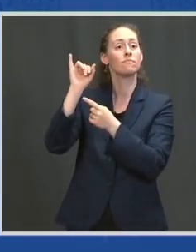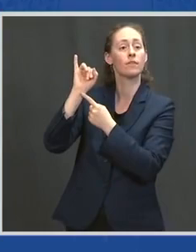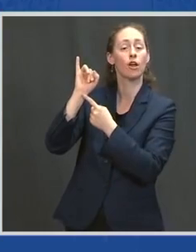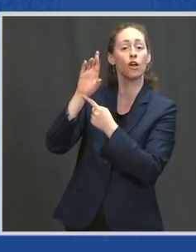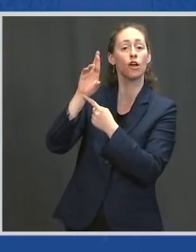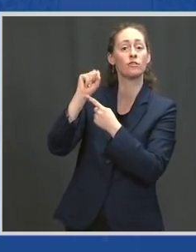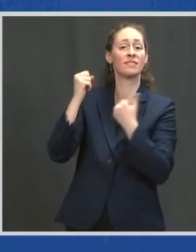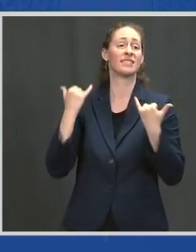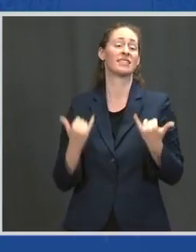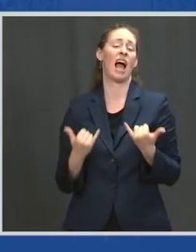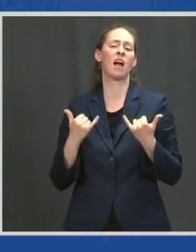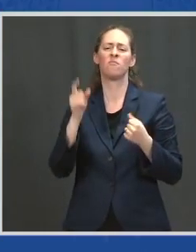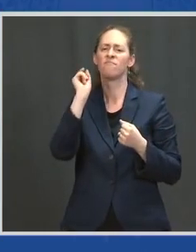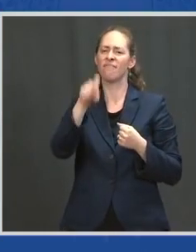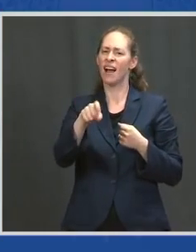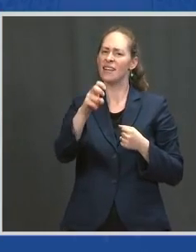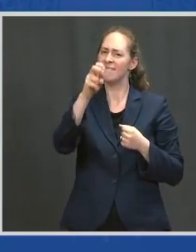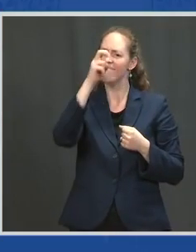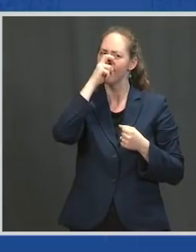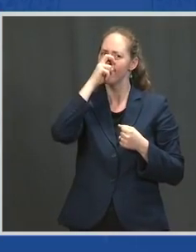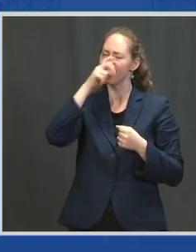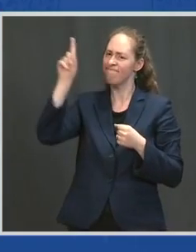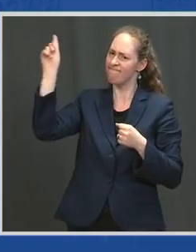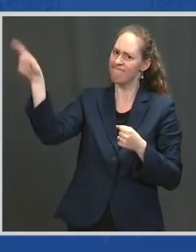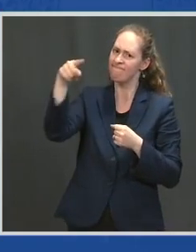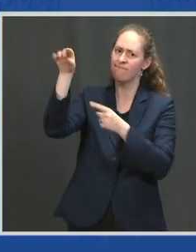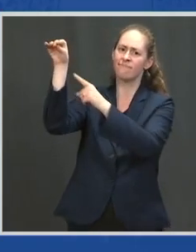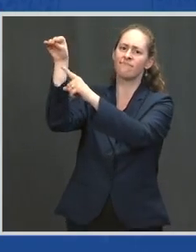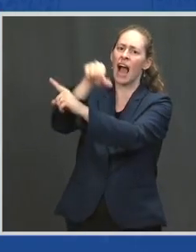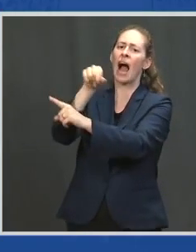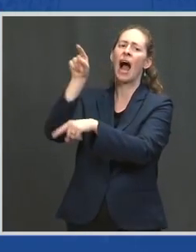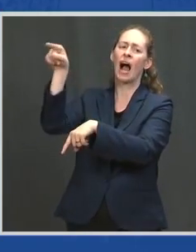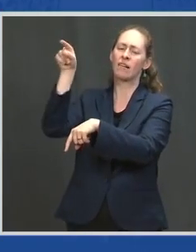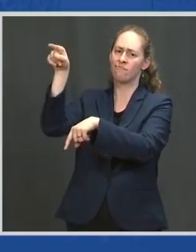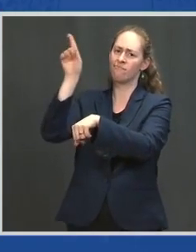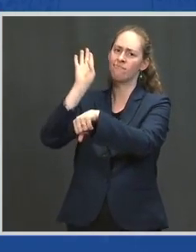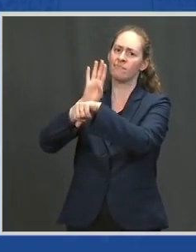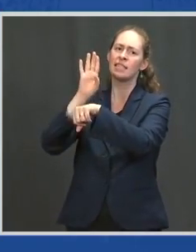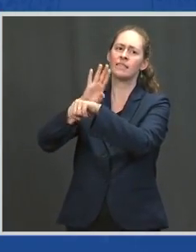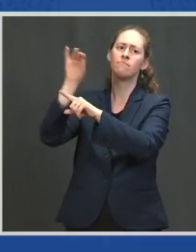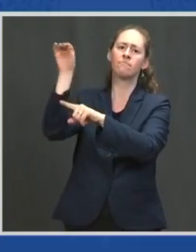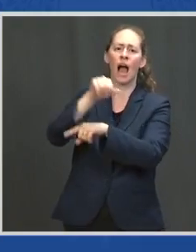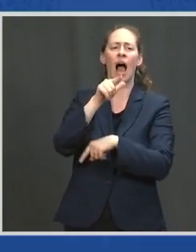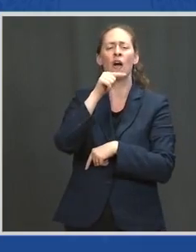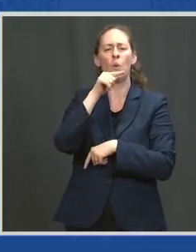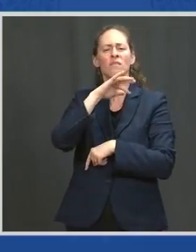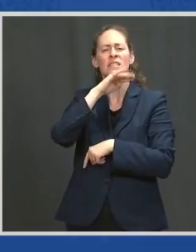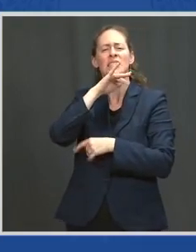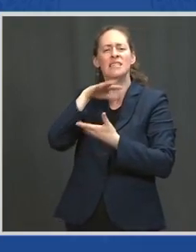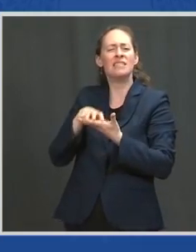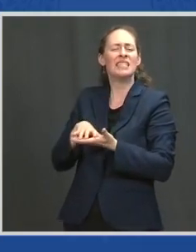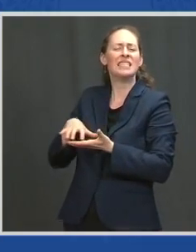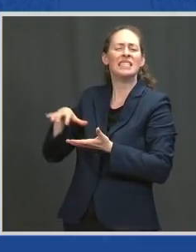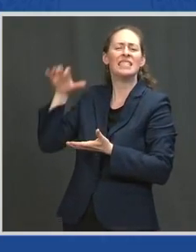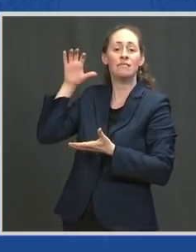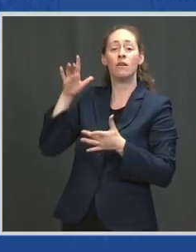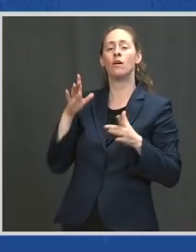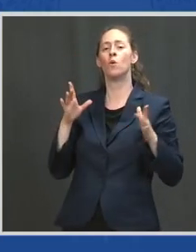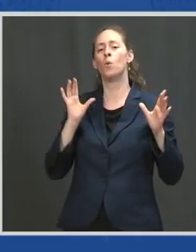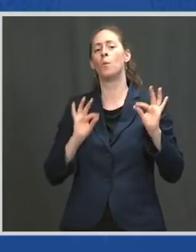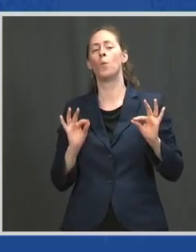on that millionaires and billionaires are able to avoid taxes and cheat in avoiding those